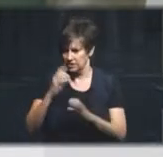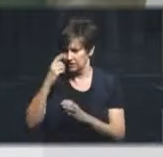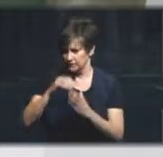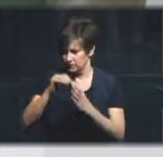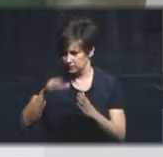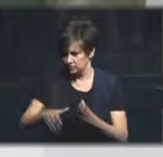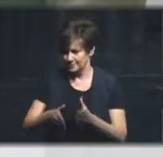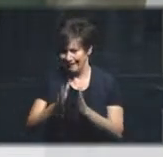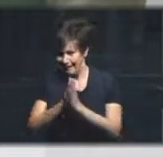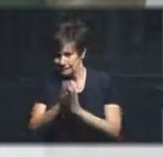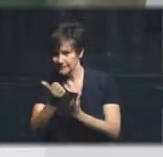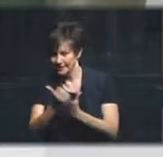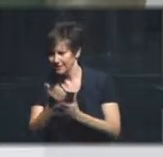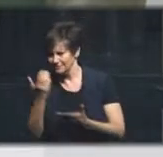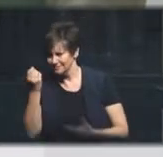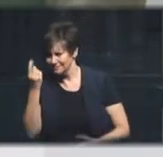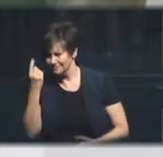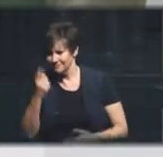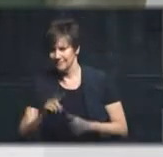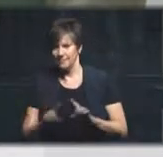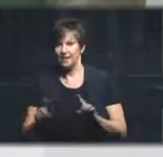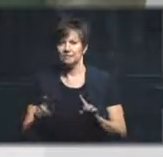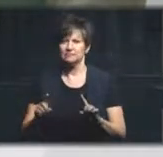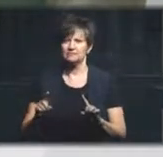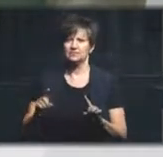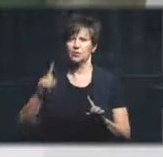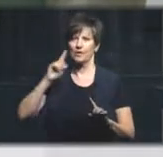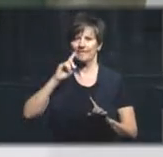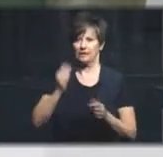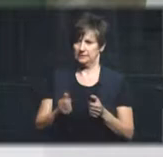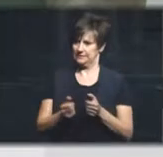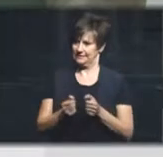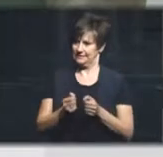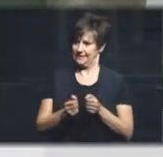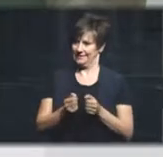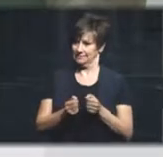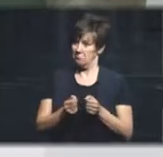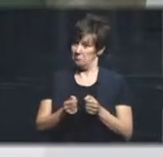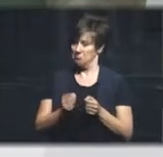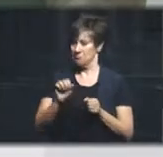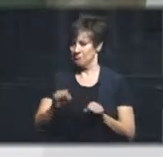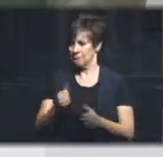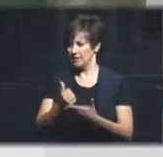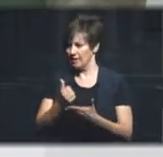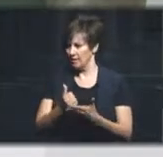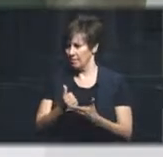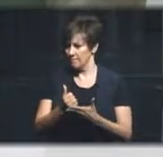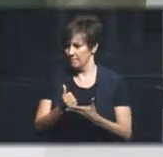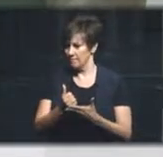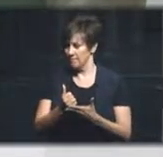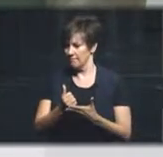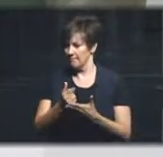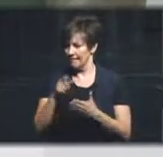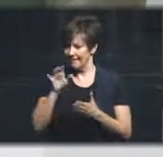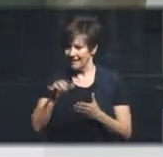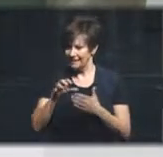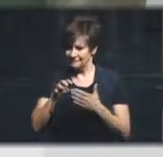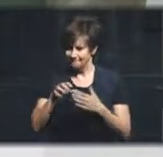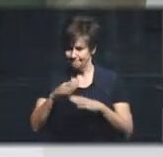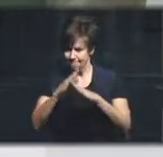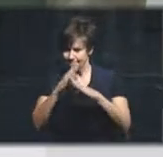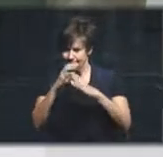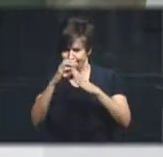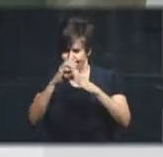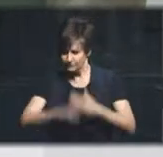for assistance, and so we thought text messaging, that can help. That removes that